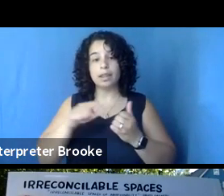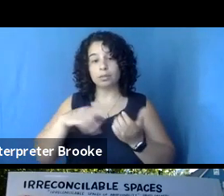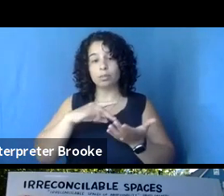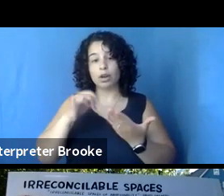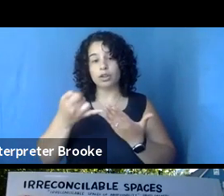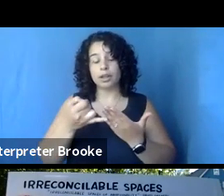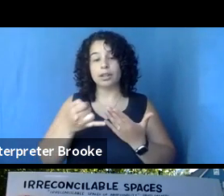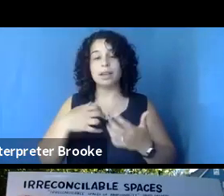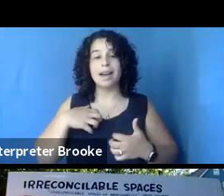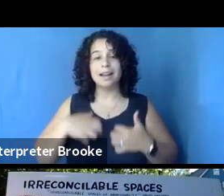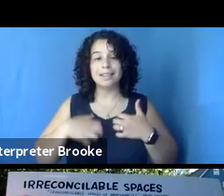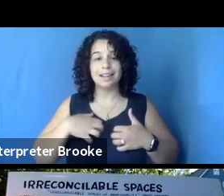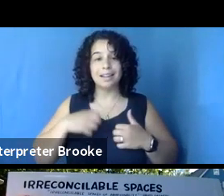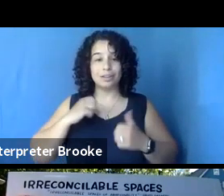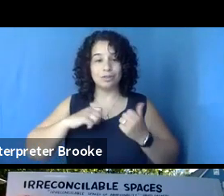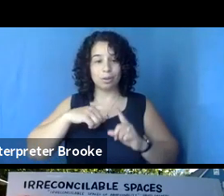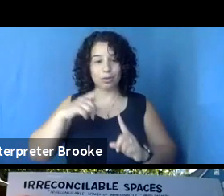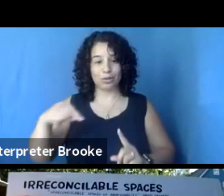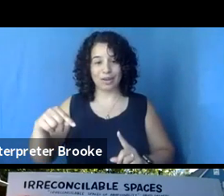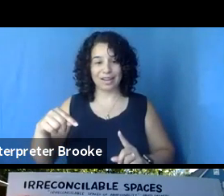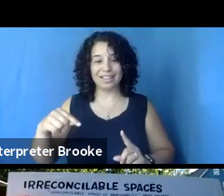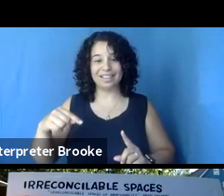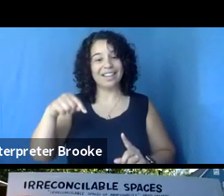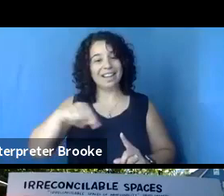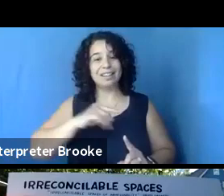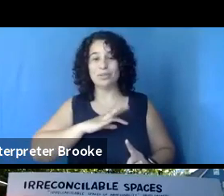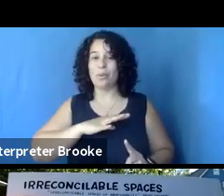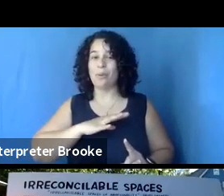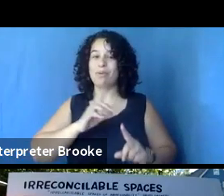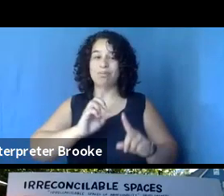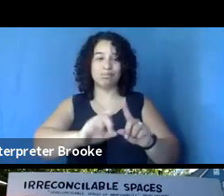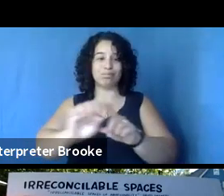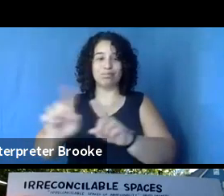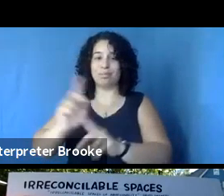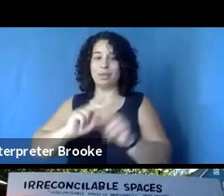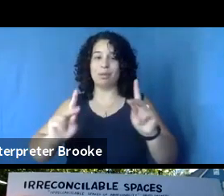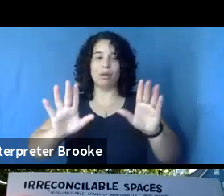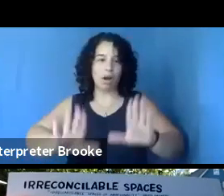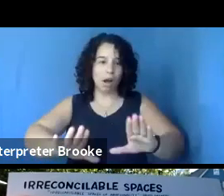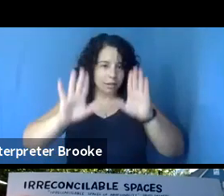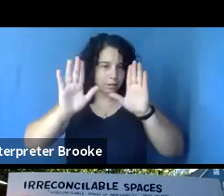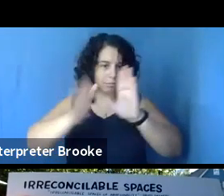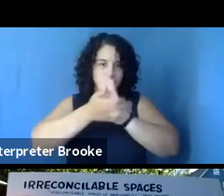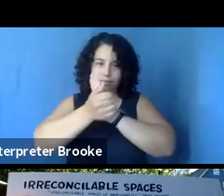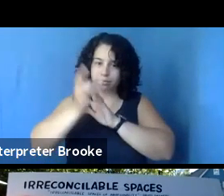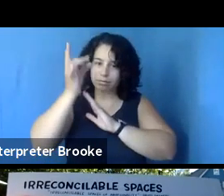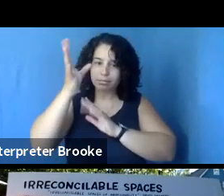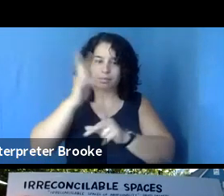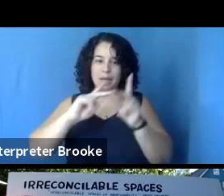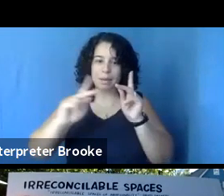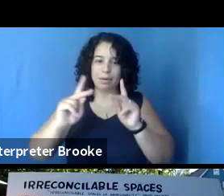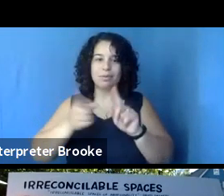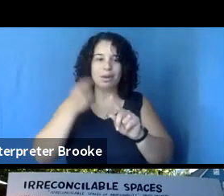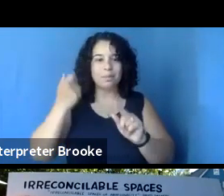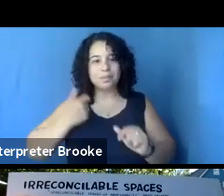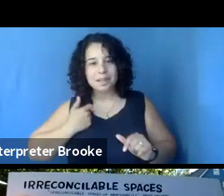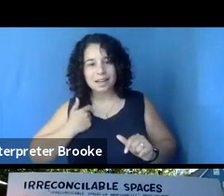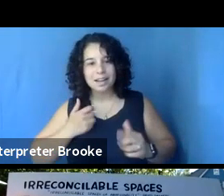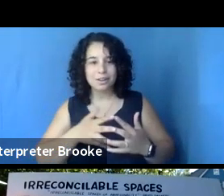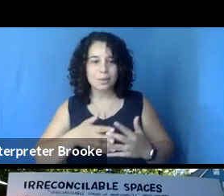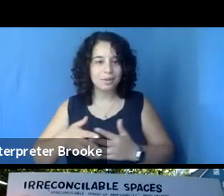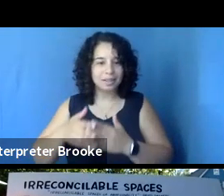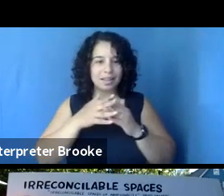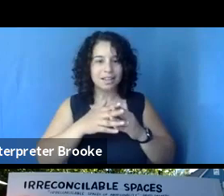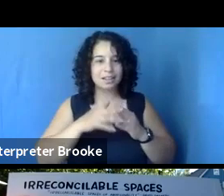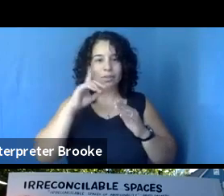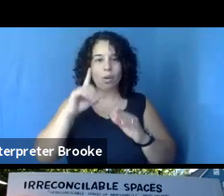brings together these incredible humans from across so-called Canada and the United States to be together and